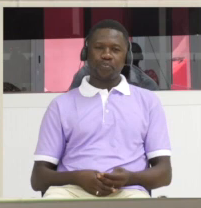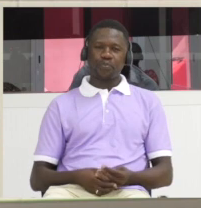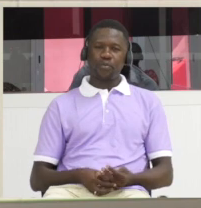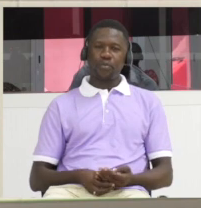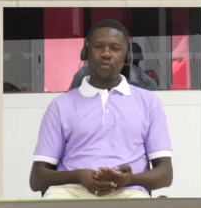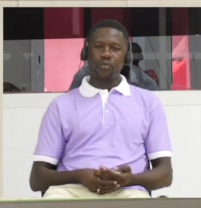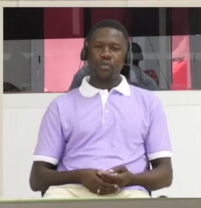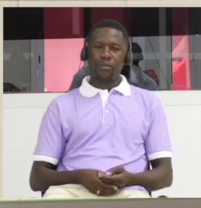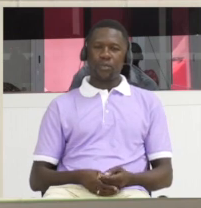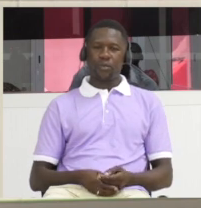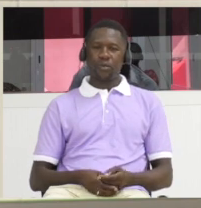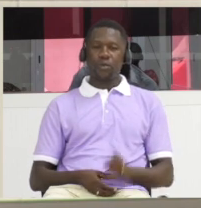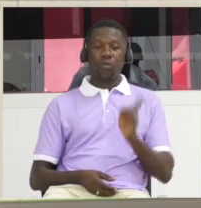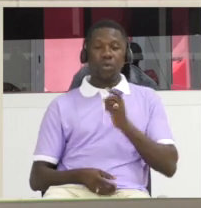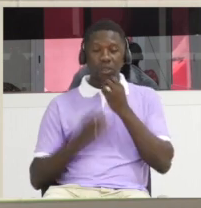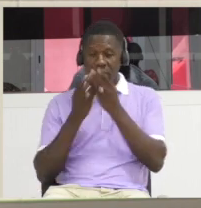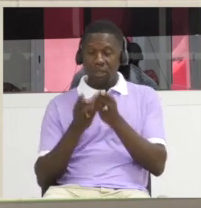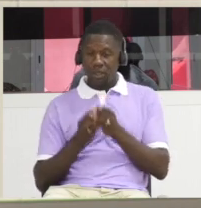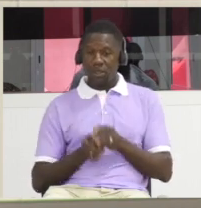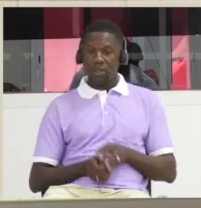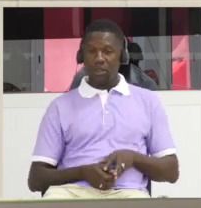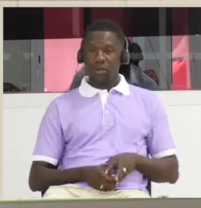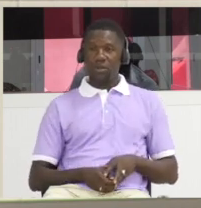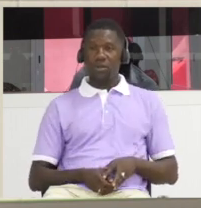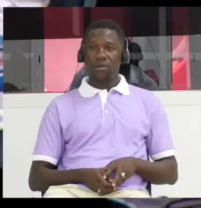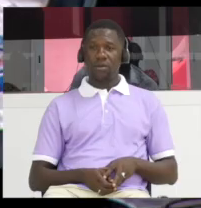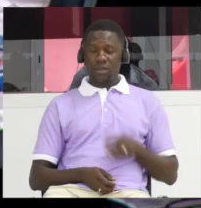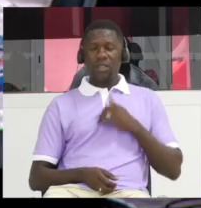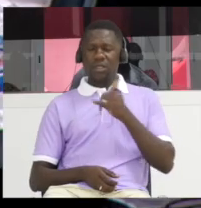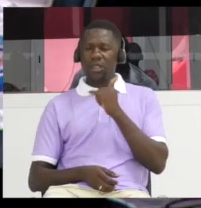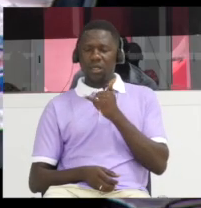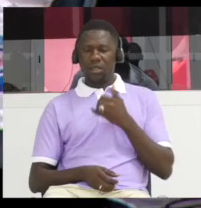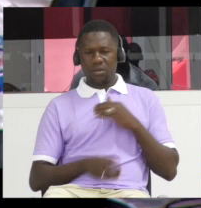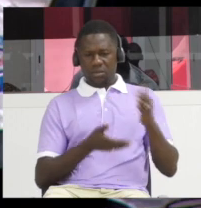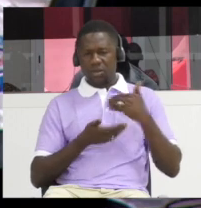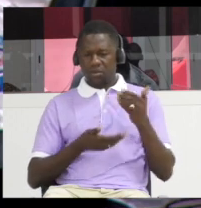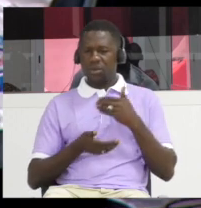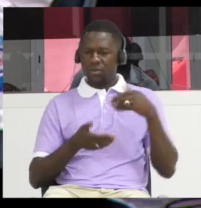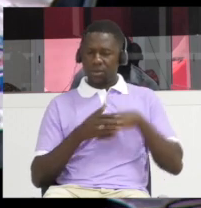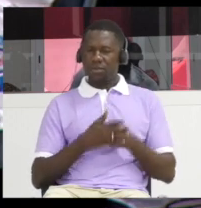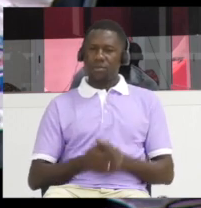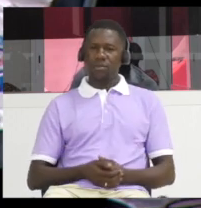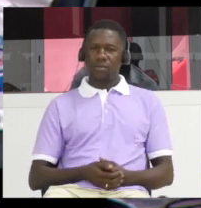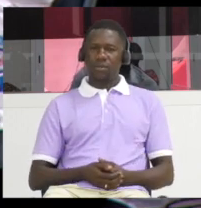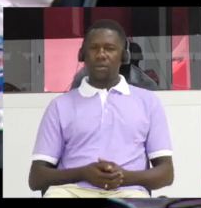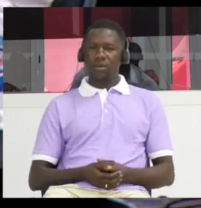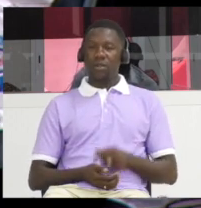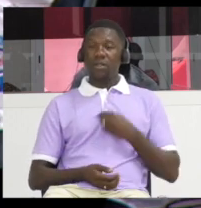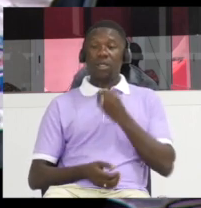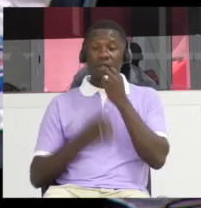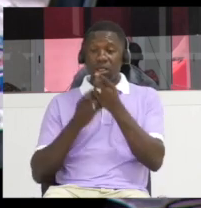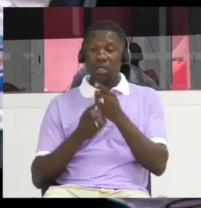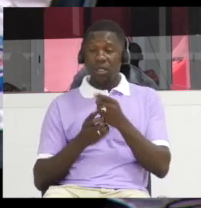he say? Yeah, I said, yes, bring them in. Did he say anything about the information you gave him